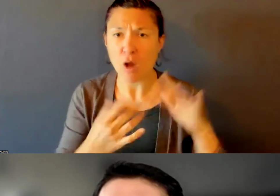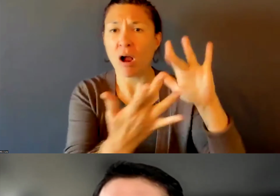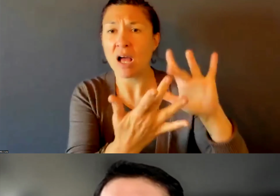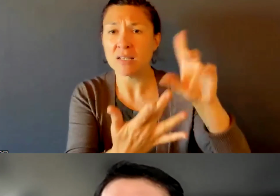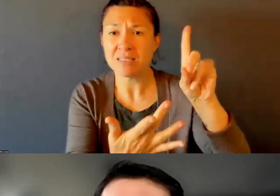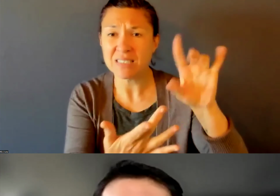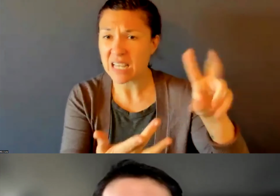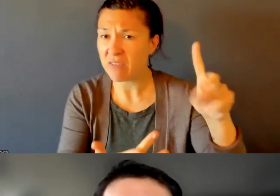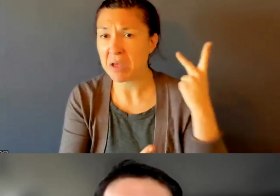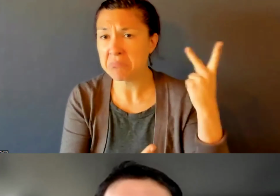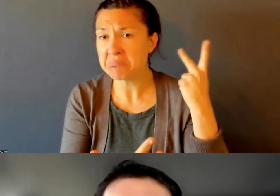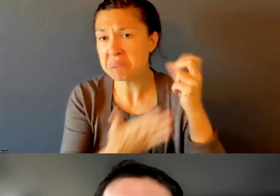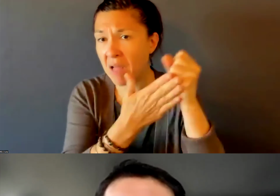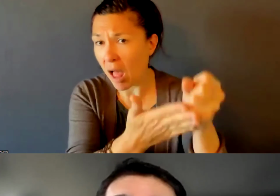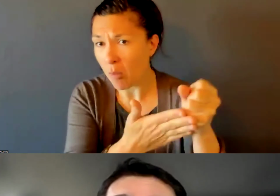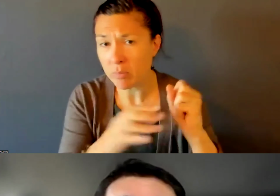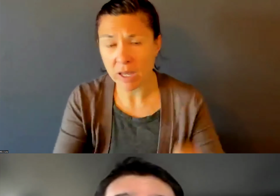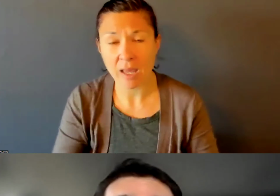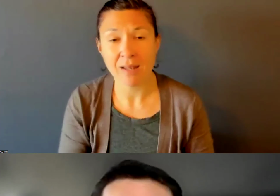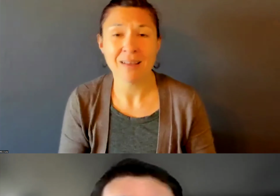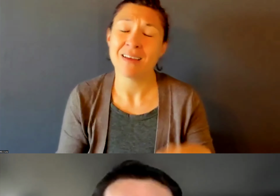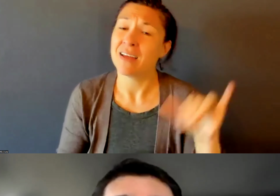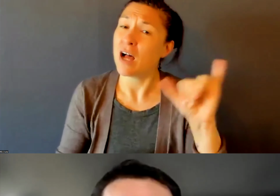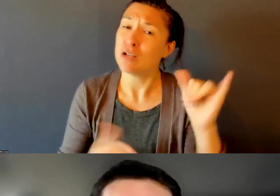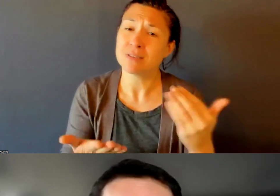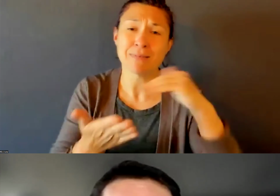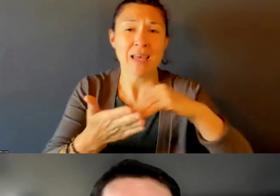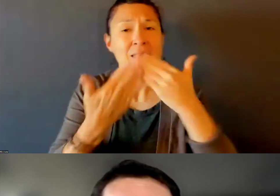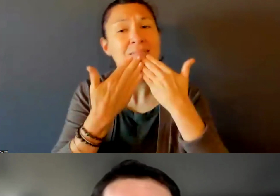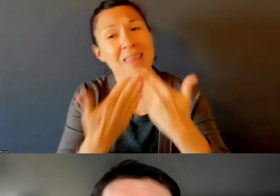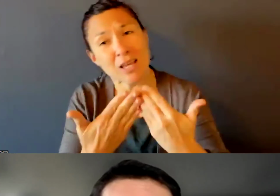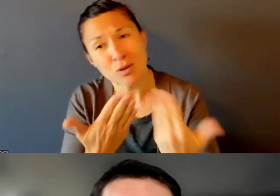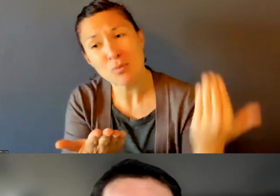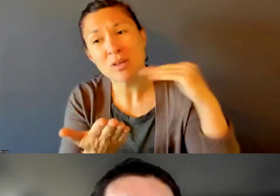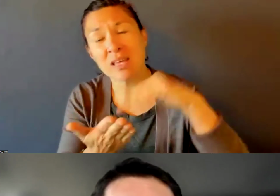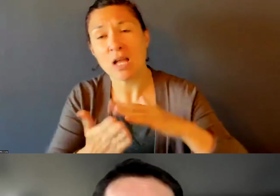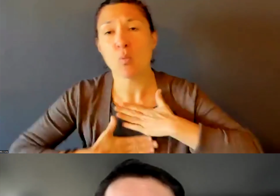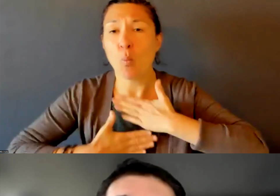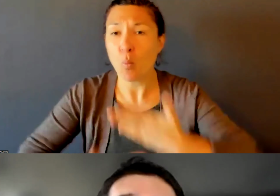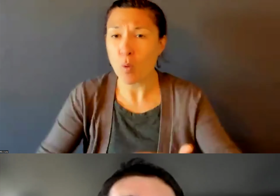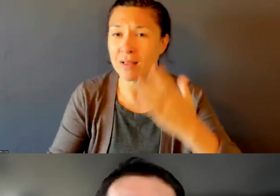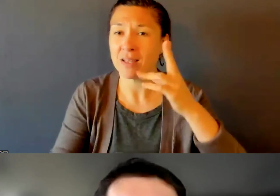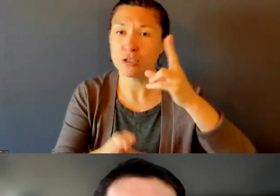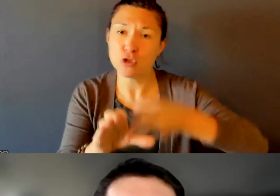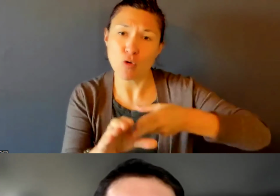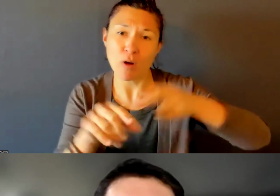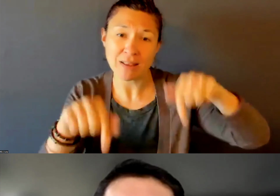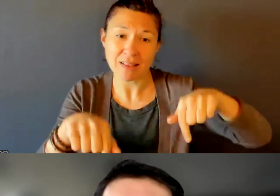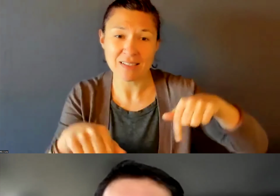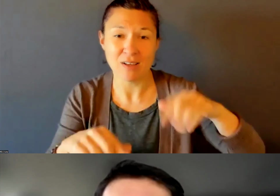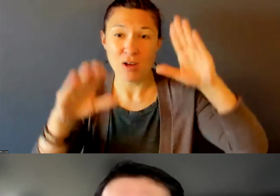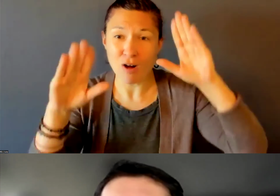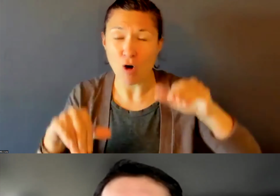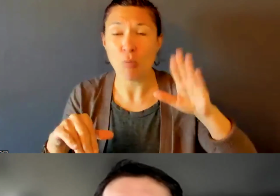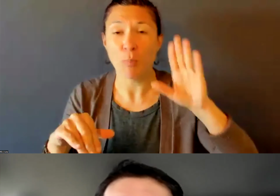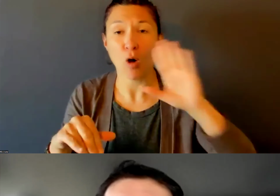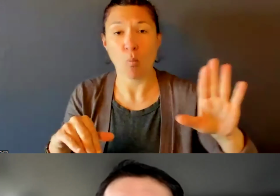questions. And once again, thank you all very, very much for agreeing to do this. We hope that you'll become regular reviewers for the